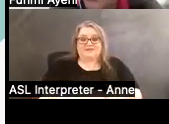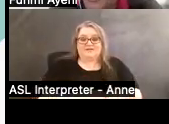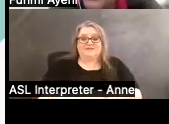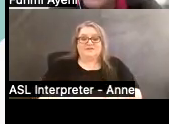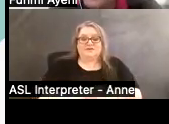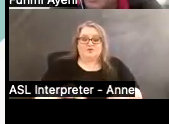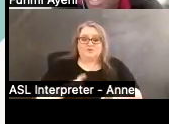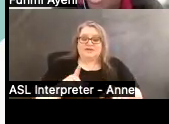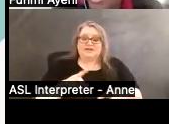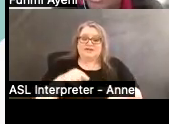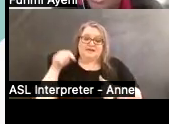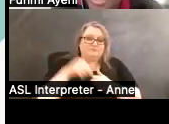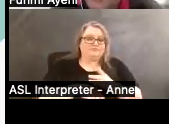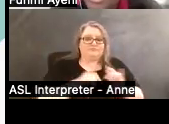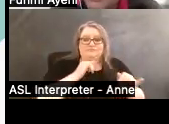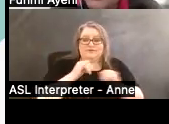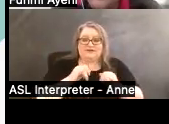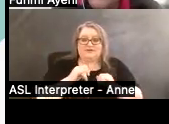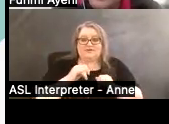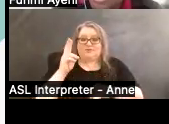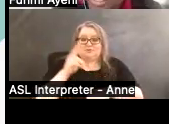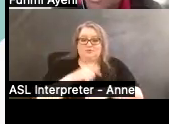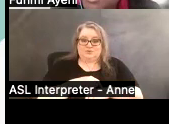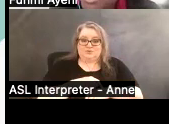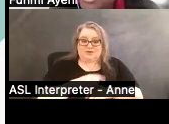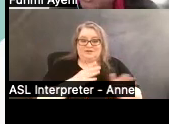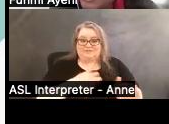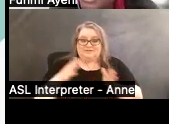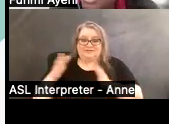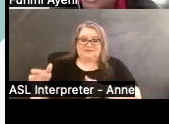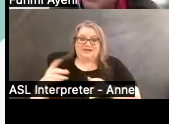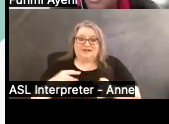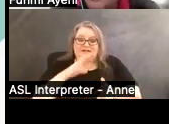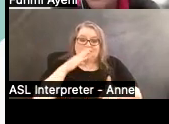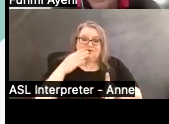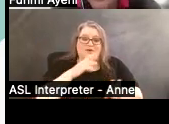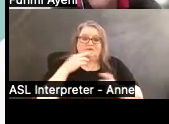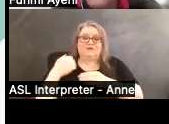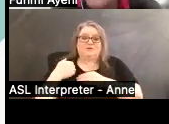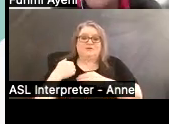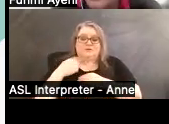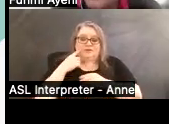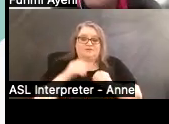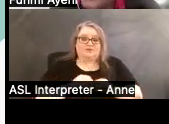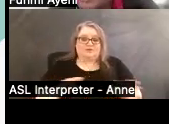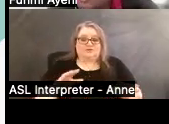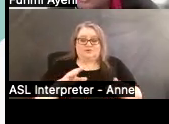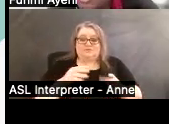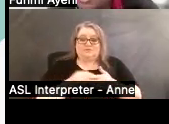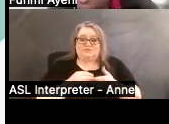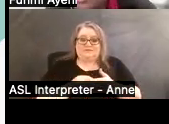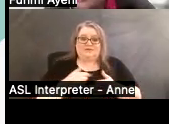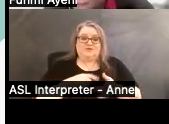in-depth interviews at 2 time points with advocates who were directly responsible for dispersing the funds. We conducted a focus